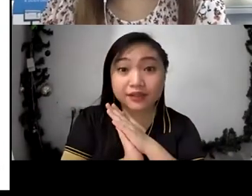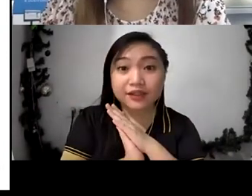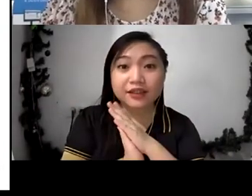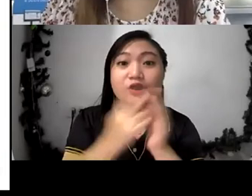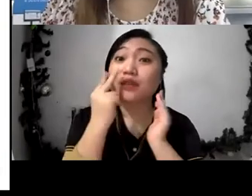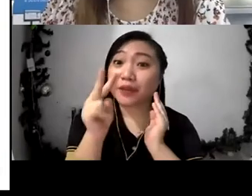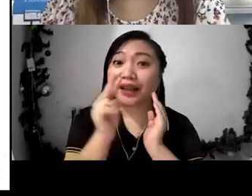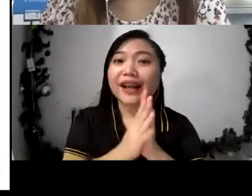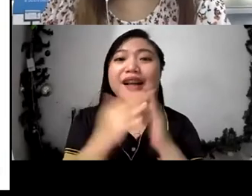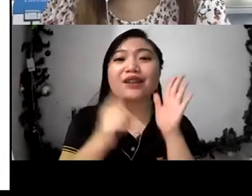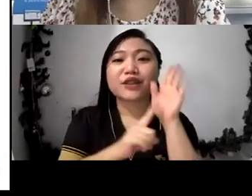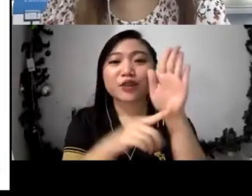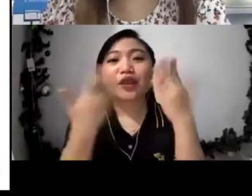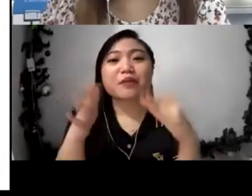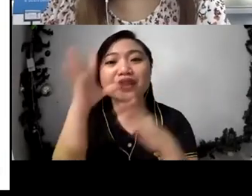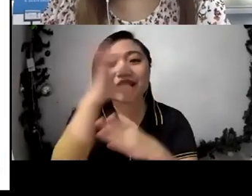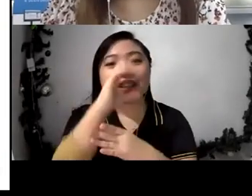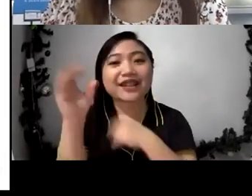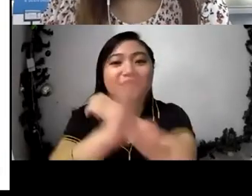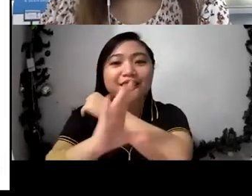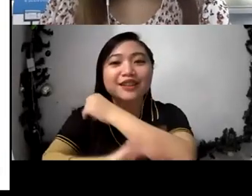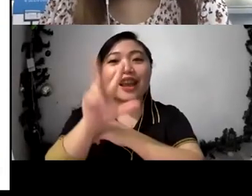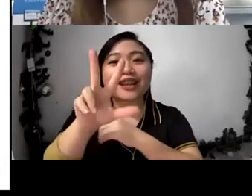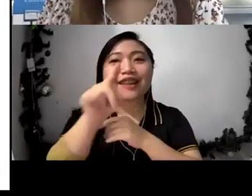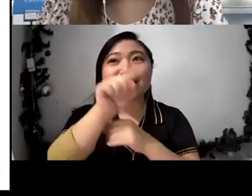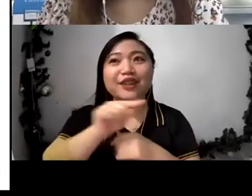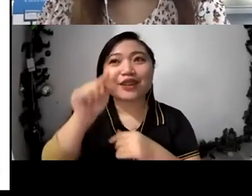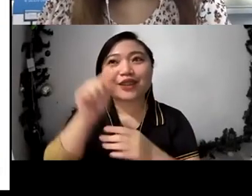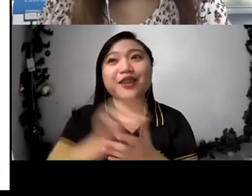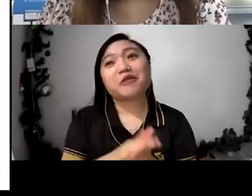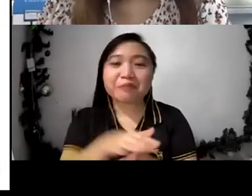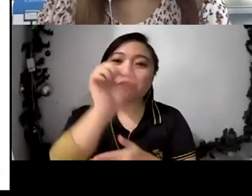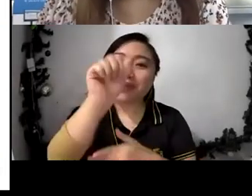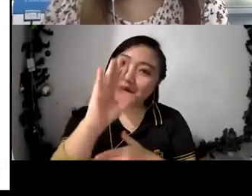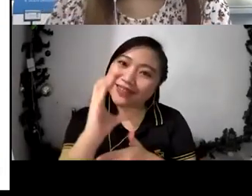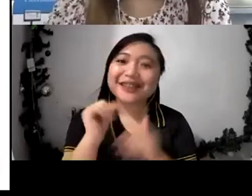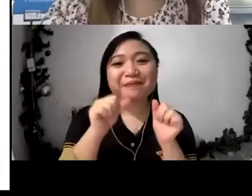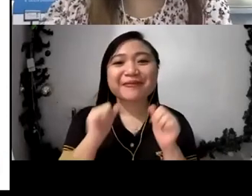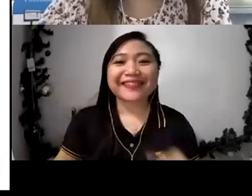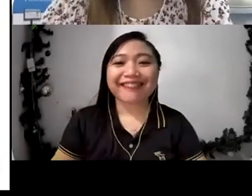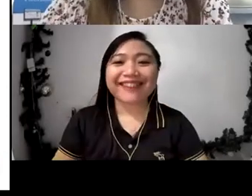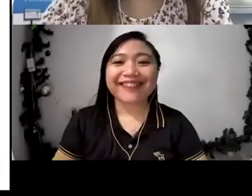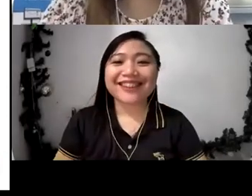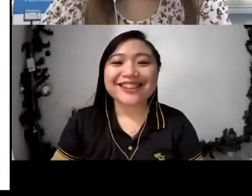shown. And then, guess the country. There will be three choices. Parang multiple choice lang naman po. Okay. So,